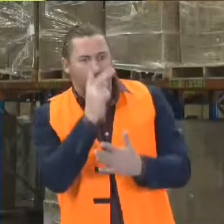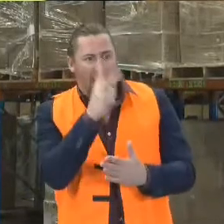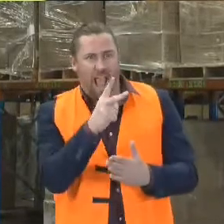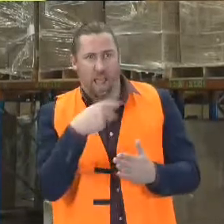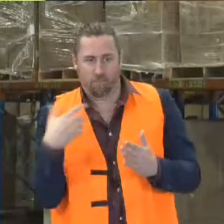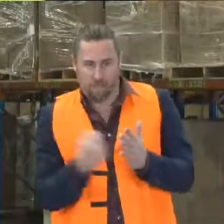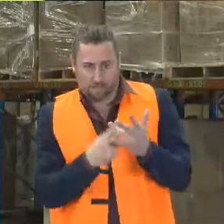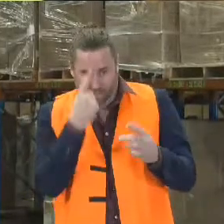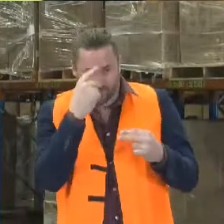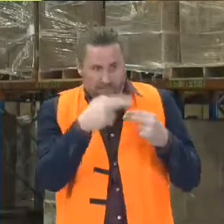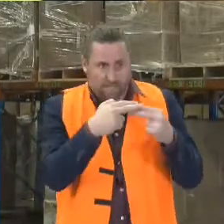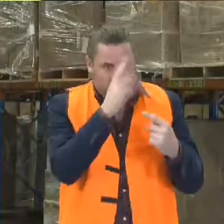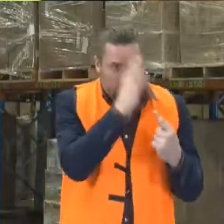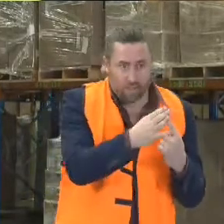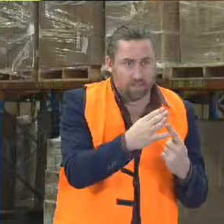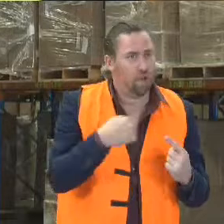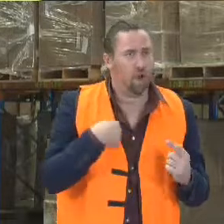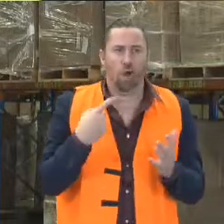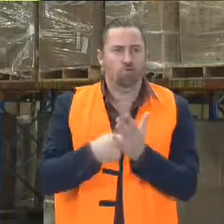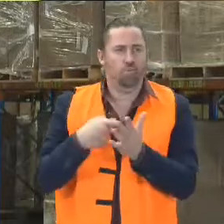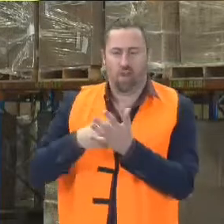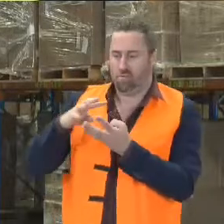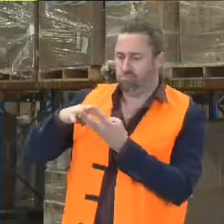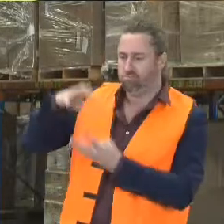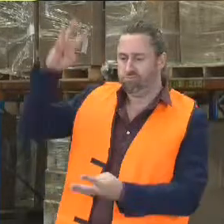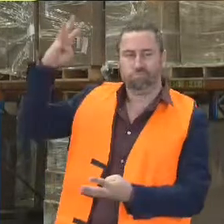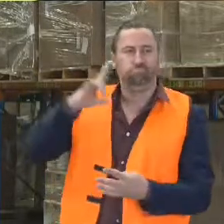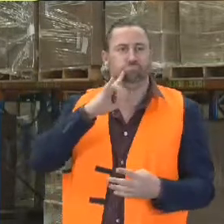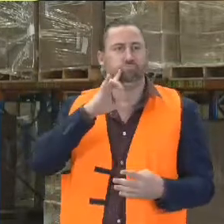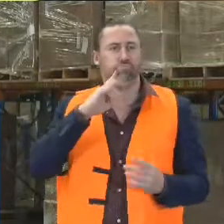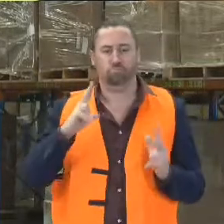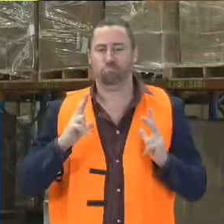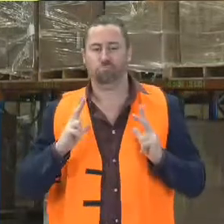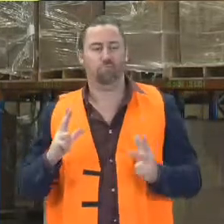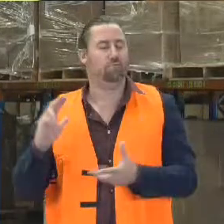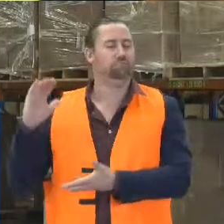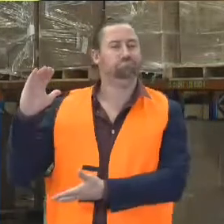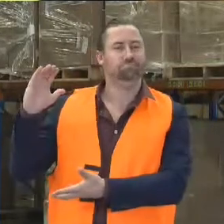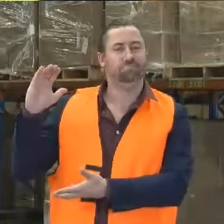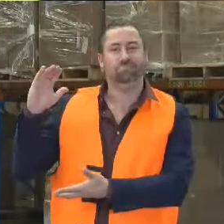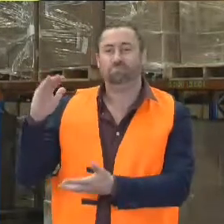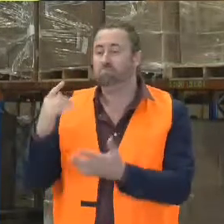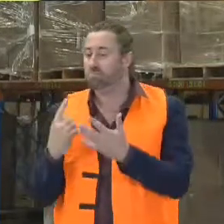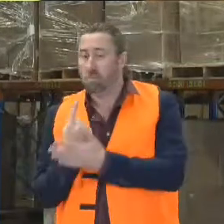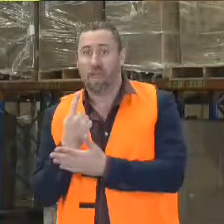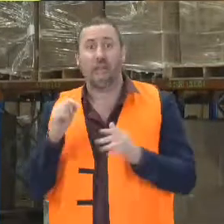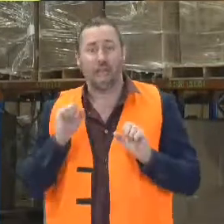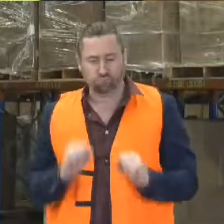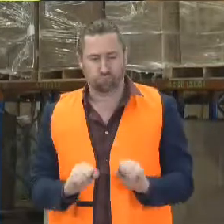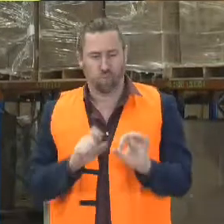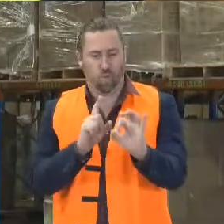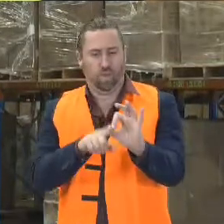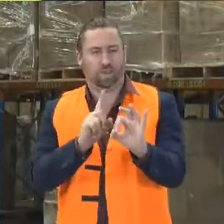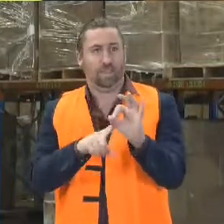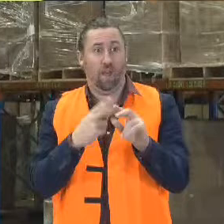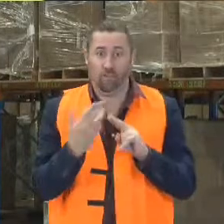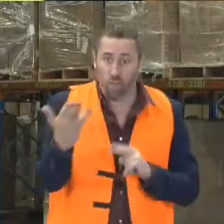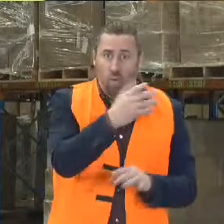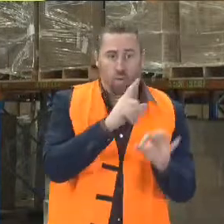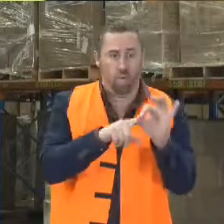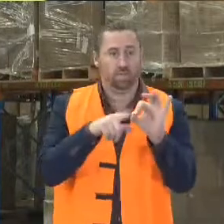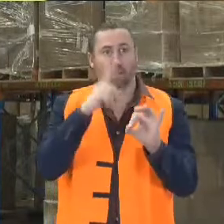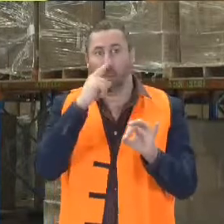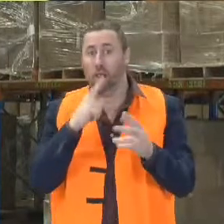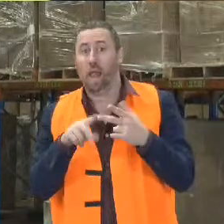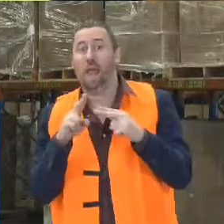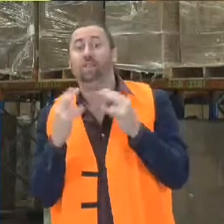want to make as much equipment here in Queensland as we can. We want to keep it here. We want to have it